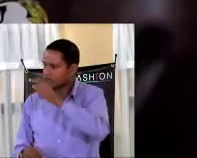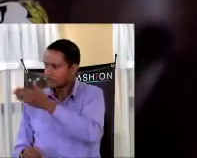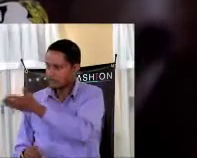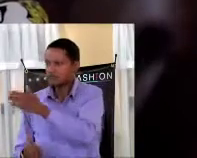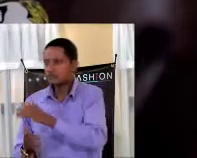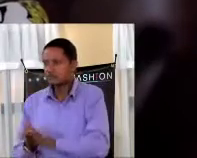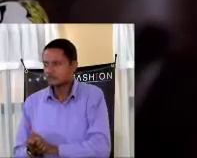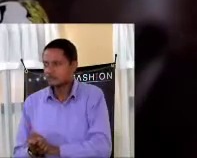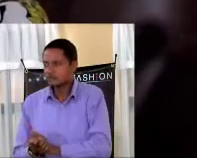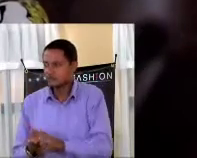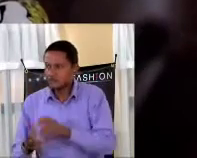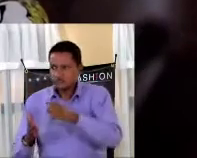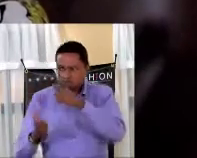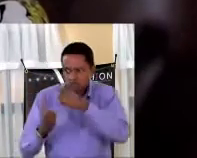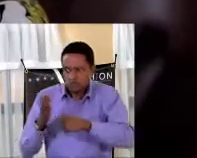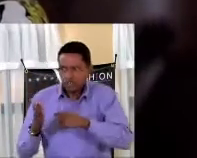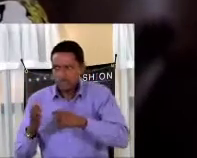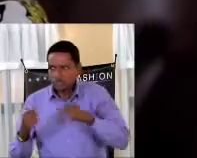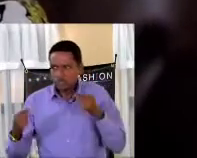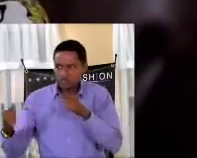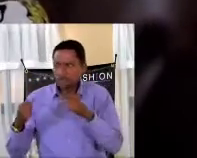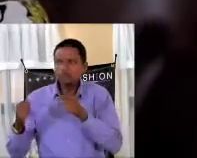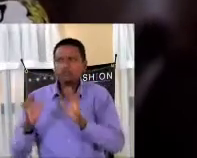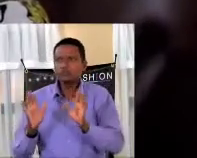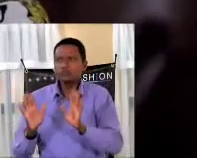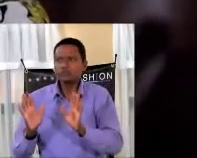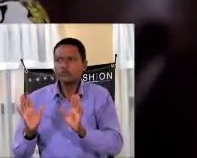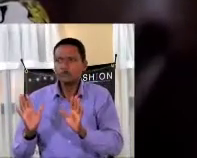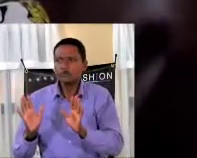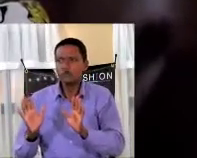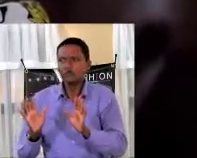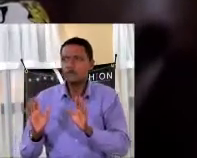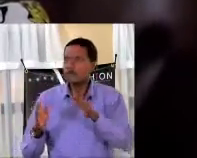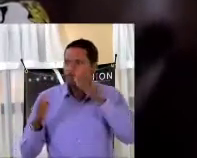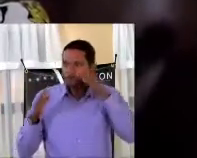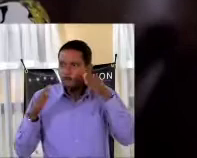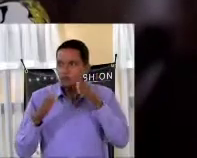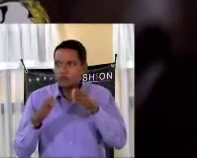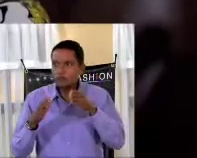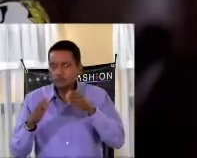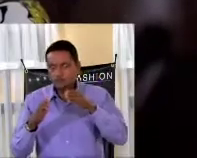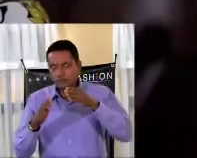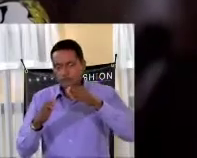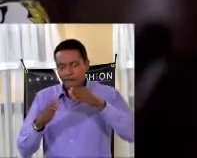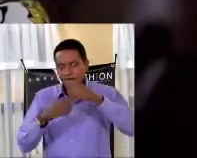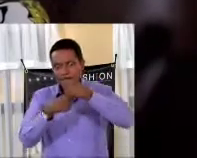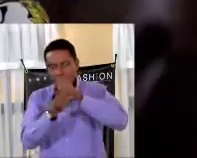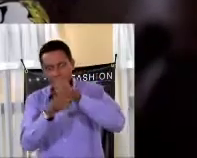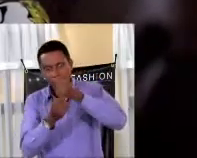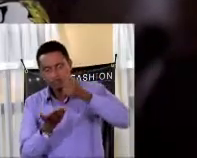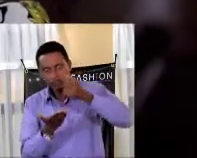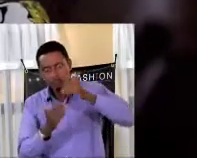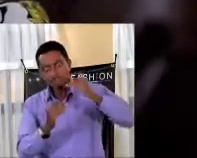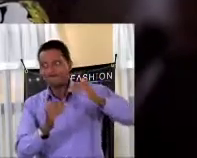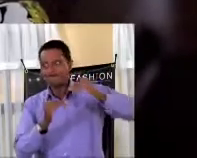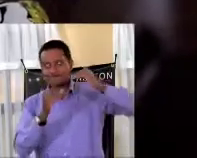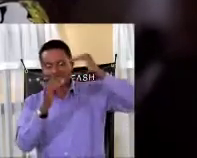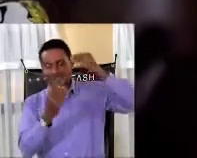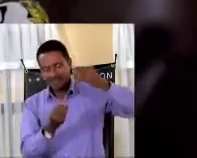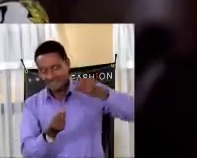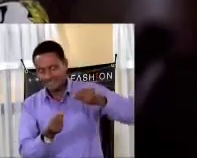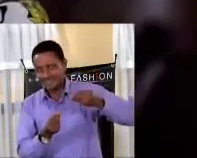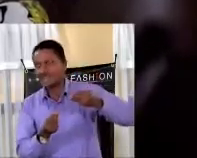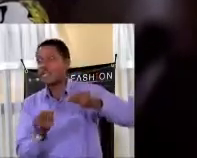prices specifically. What you should be focused on is developing a product that is high quality and communicating the quality